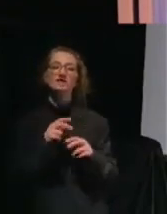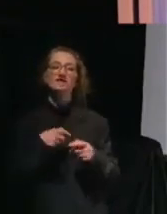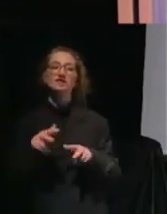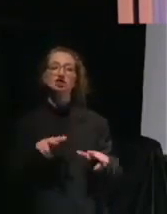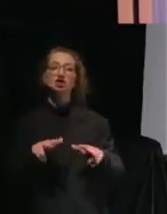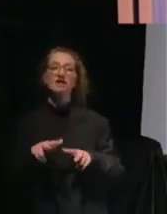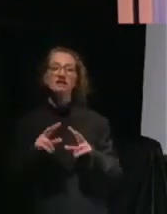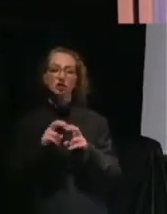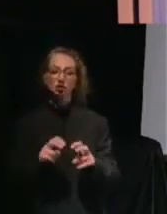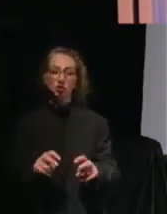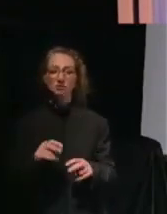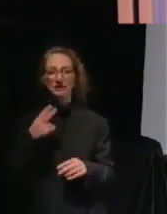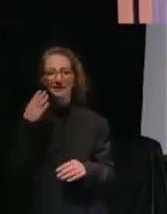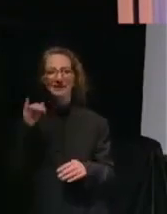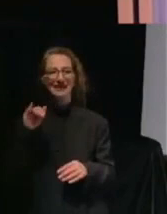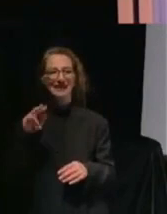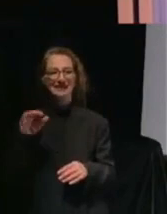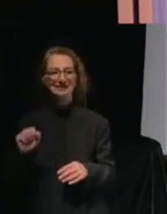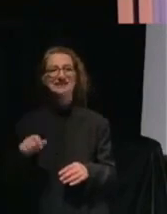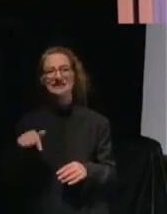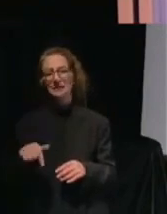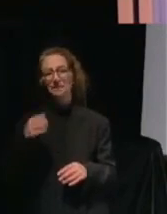Berlin, and the BFDK